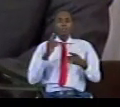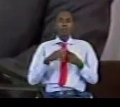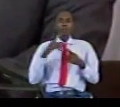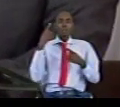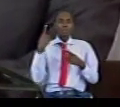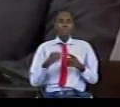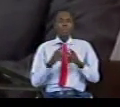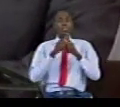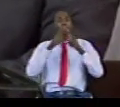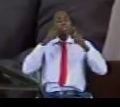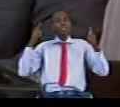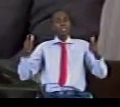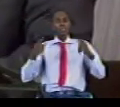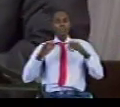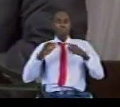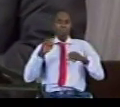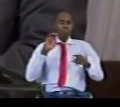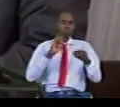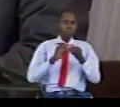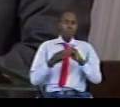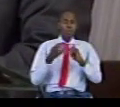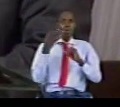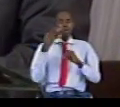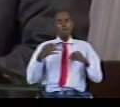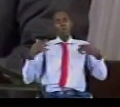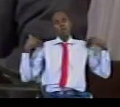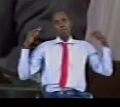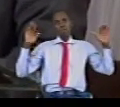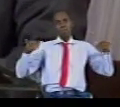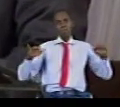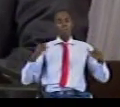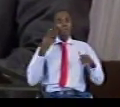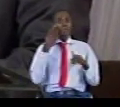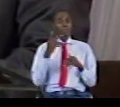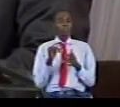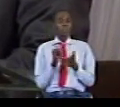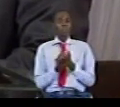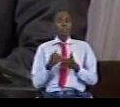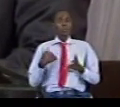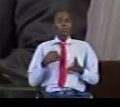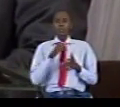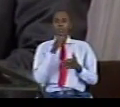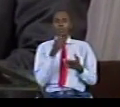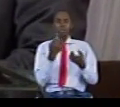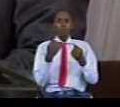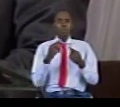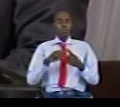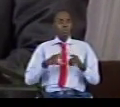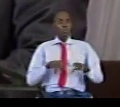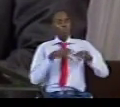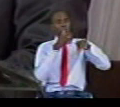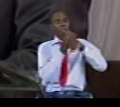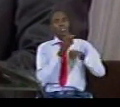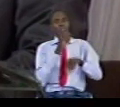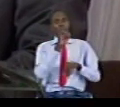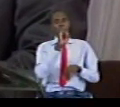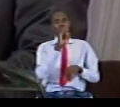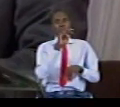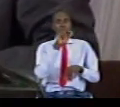angels. Is saying that as we come, we're not coming to Mount Sinai, we're coming to Zion. And it says there is a